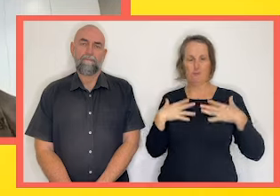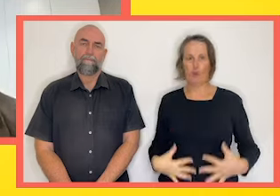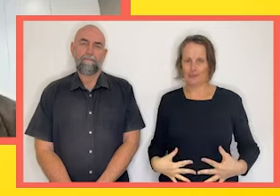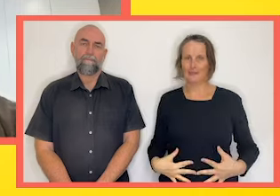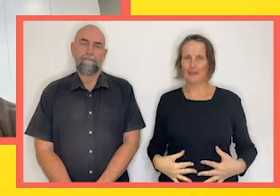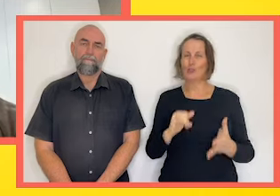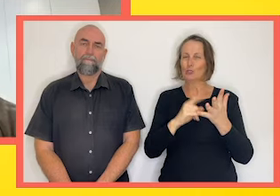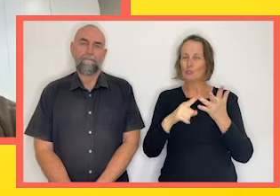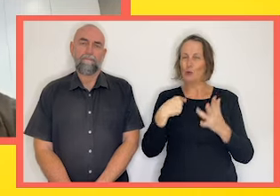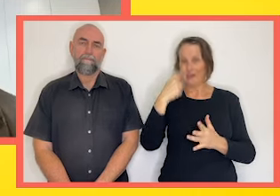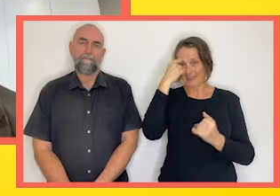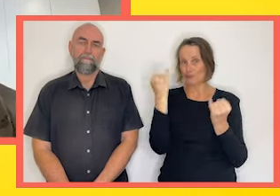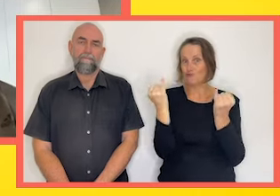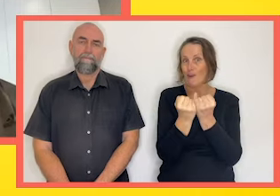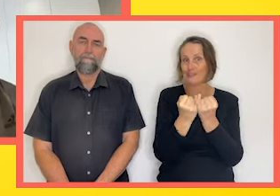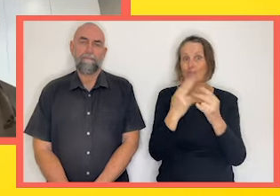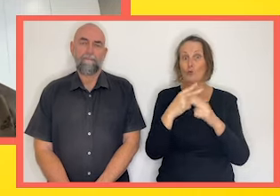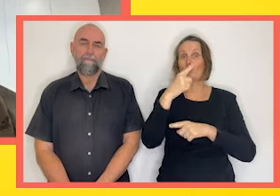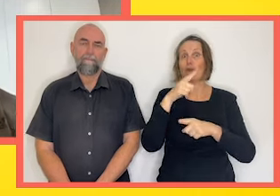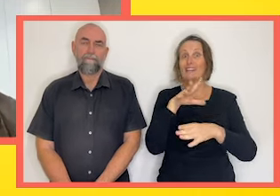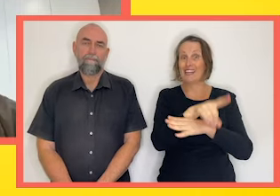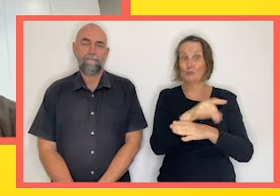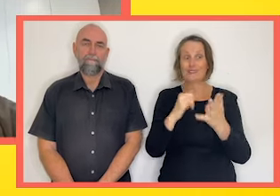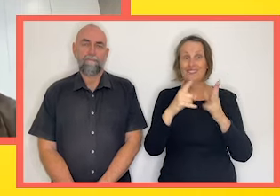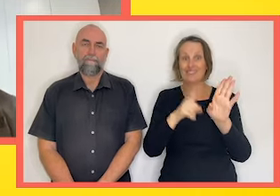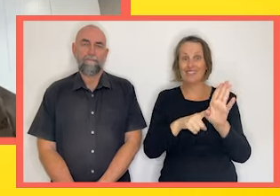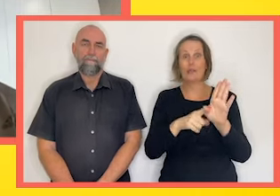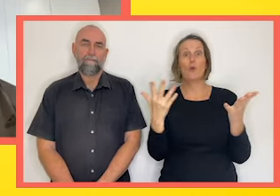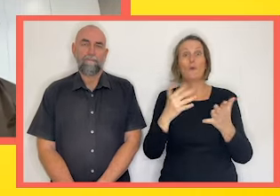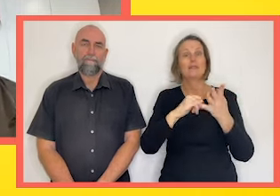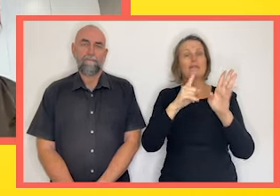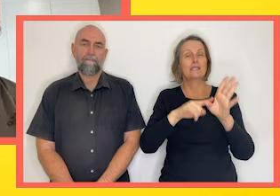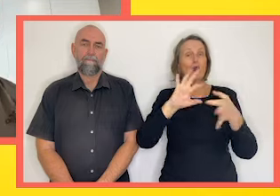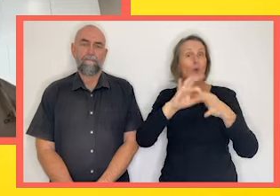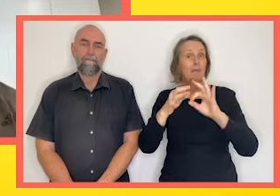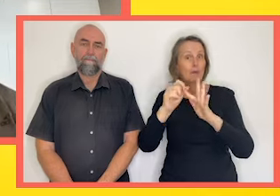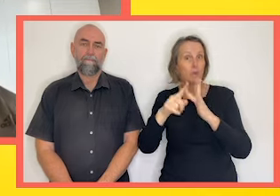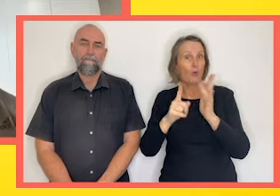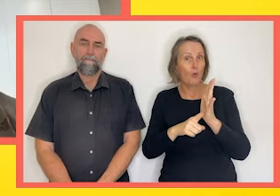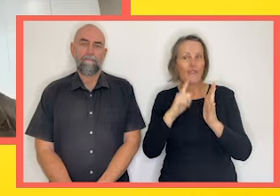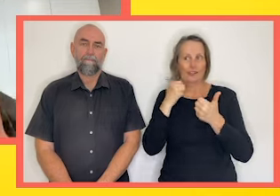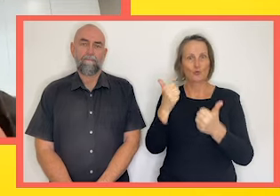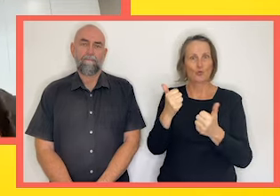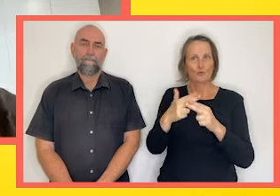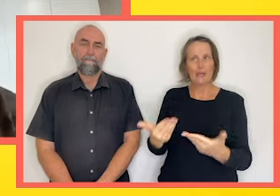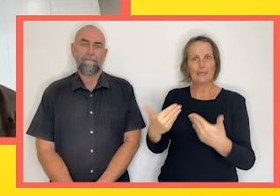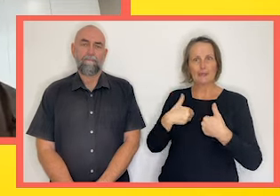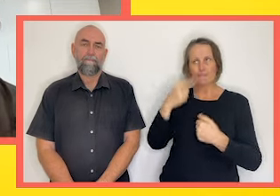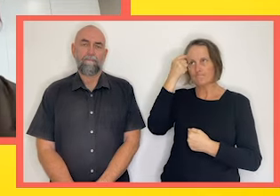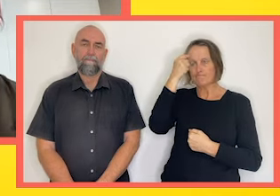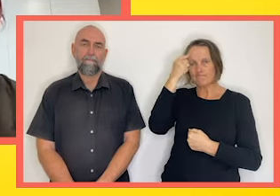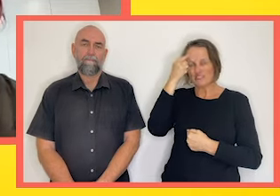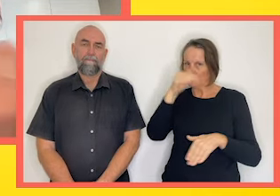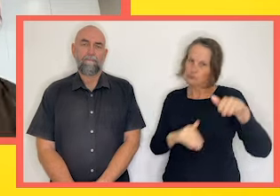next 2 months, I think racing next week in Sydney at the Sydney Olympic pool as well, it'll be really good to just sort of